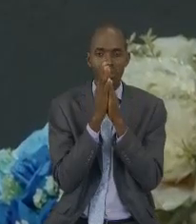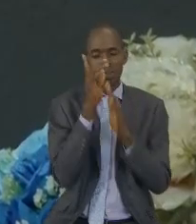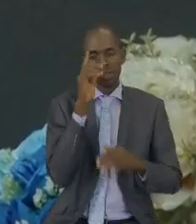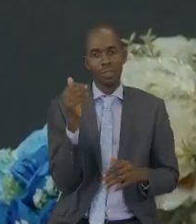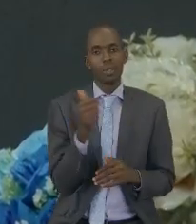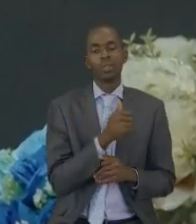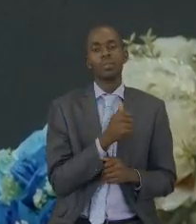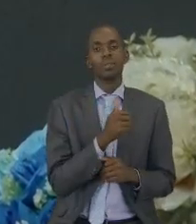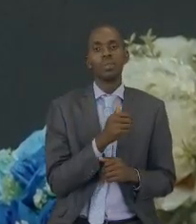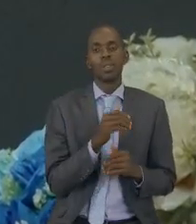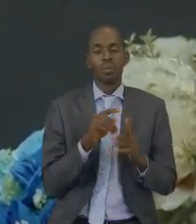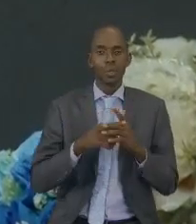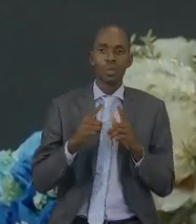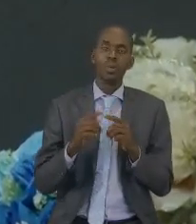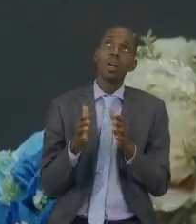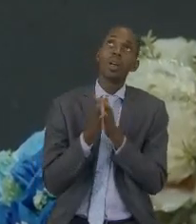quickly.